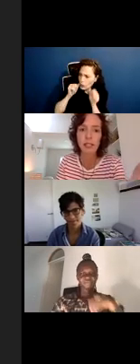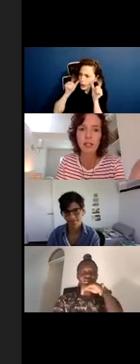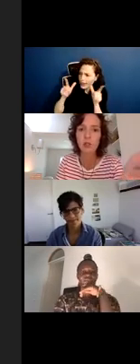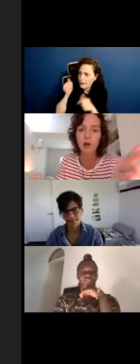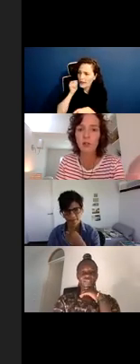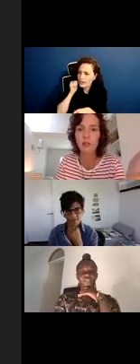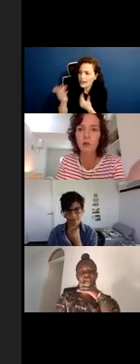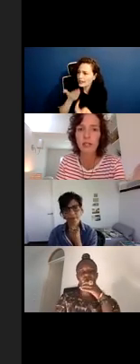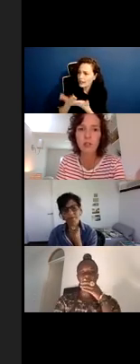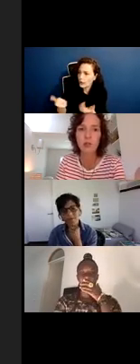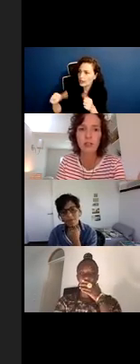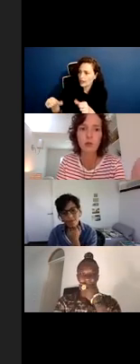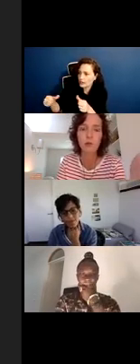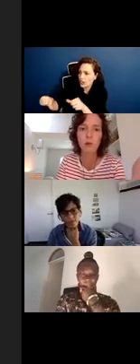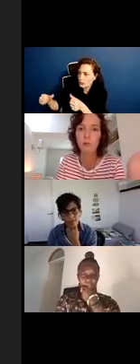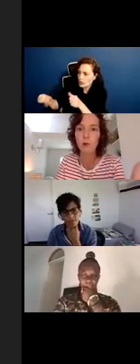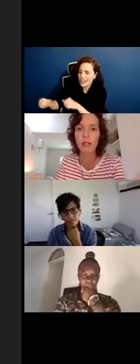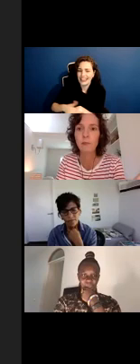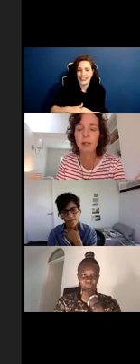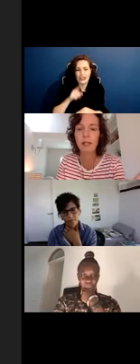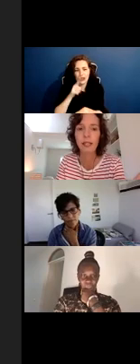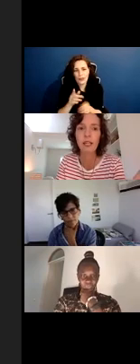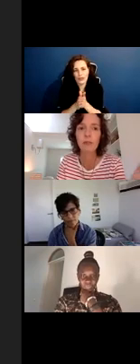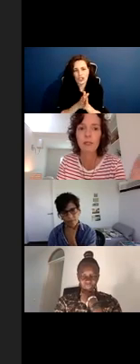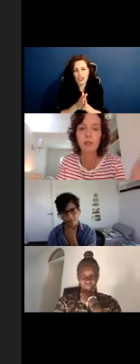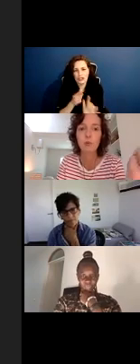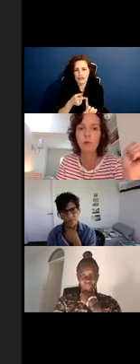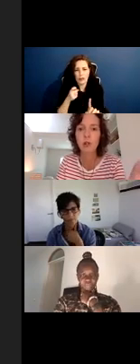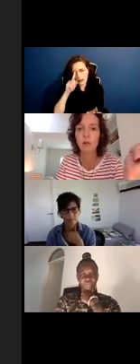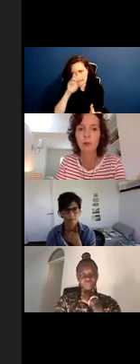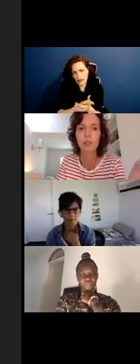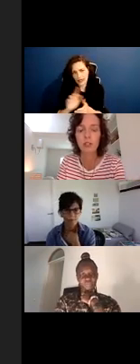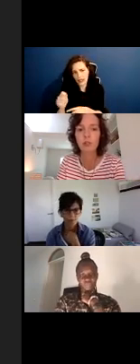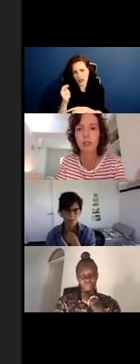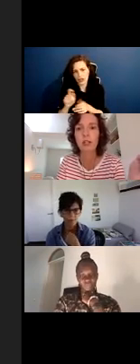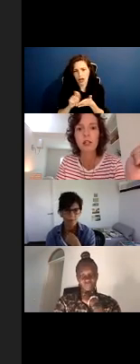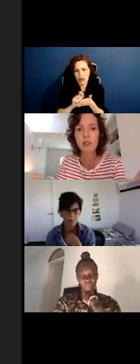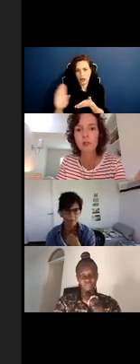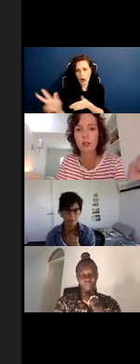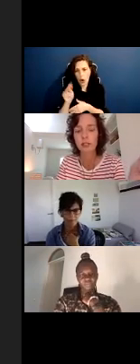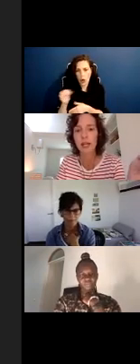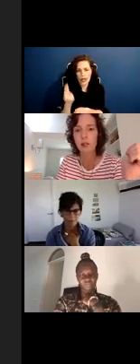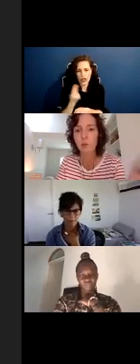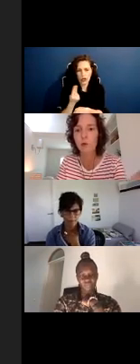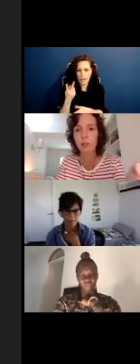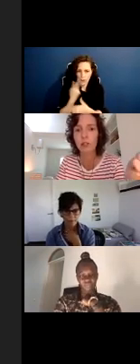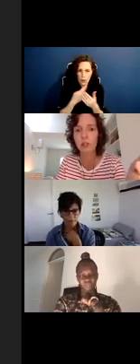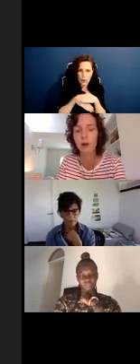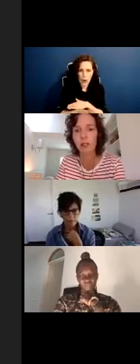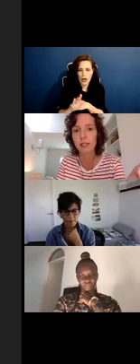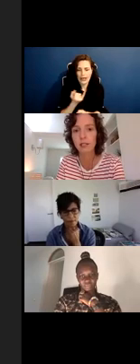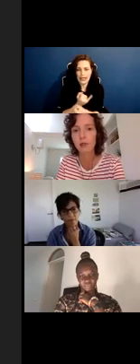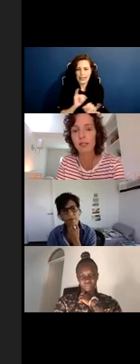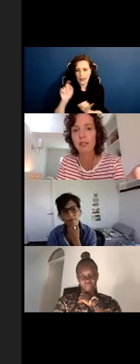that Kenyans should author their own history. We were both born in independent Kenya, but at school we were taught a British history, still taught today, that whitewashes